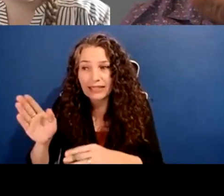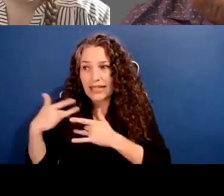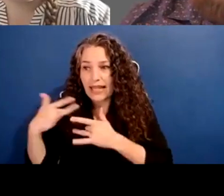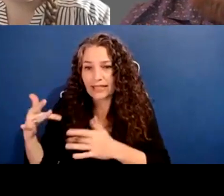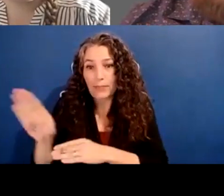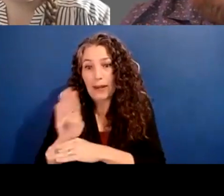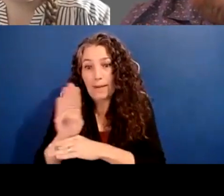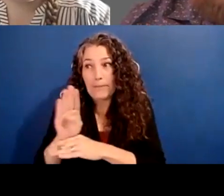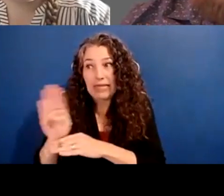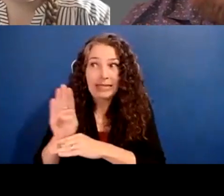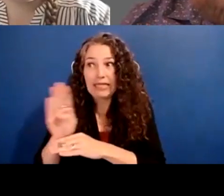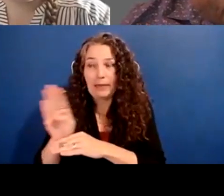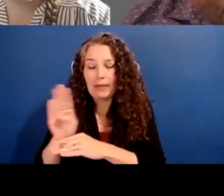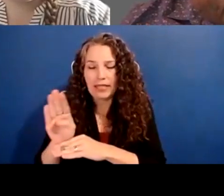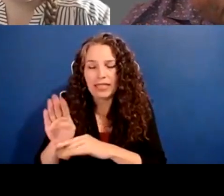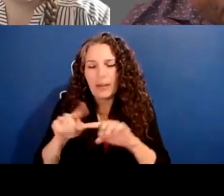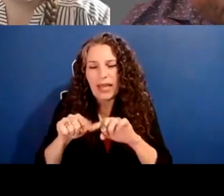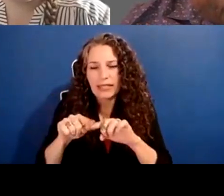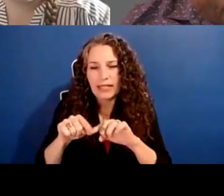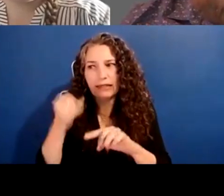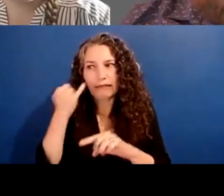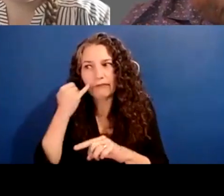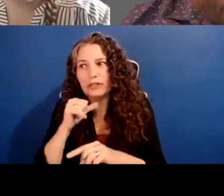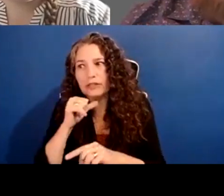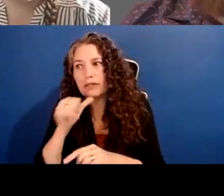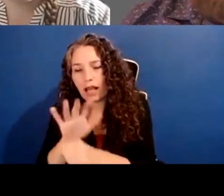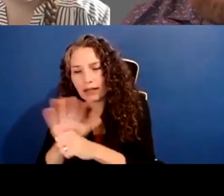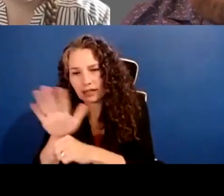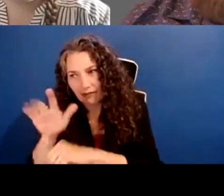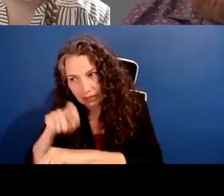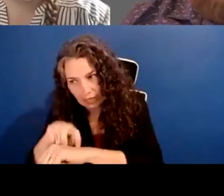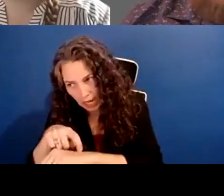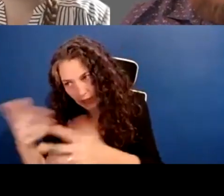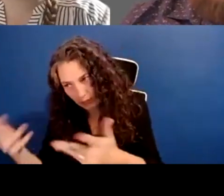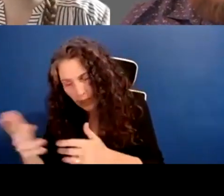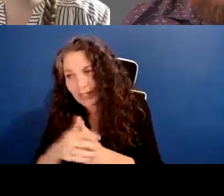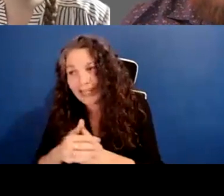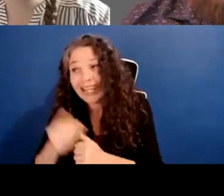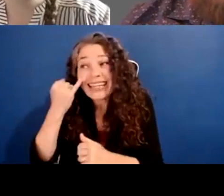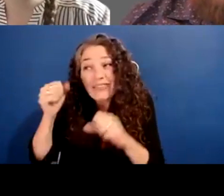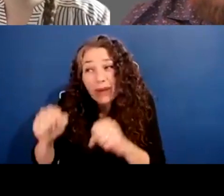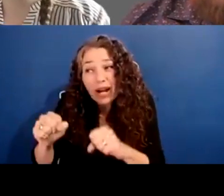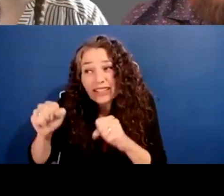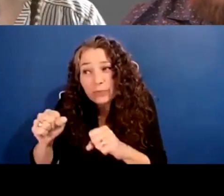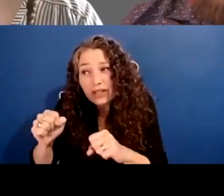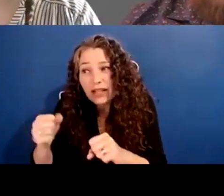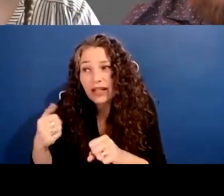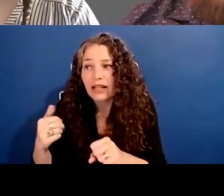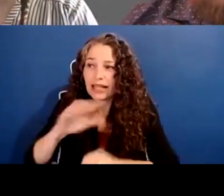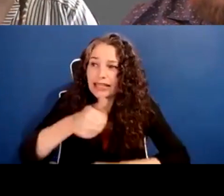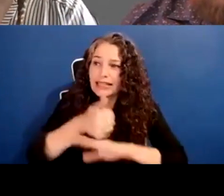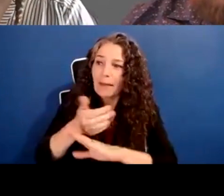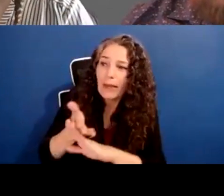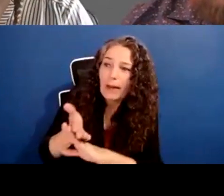But sometimes I would have like a pre-meeting, just like 10-15 minutes to get to know them.